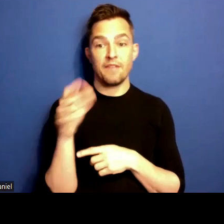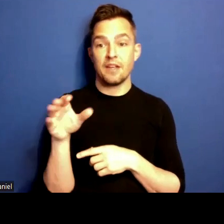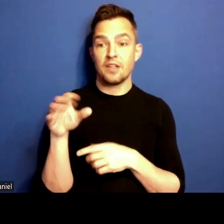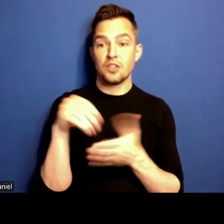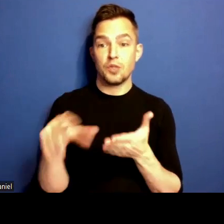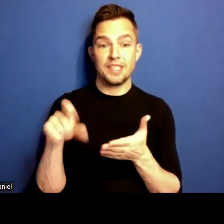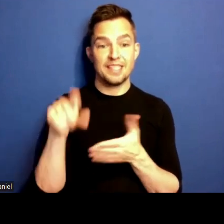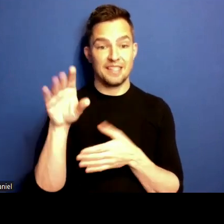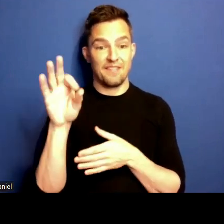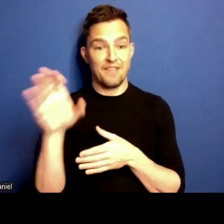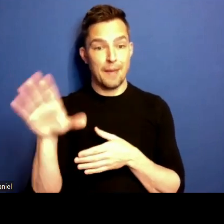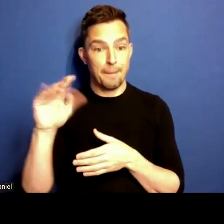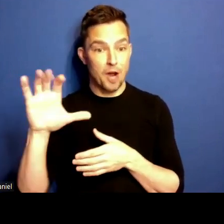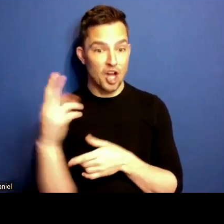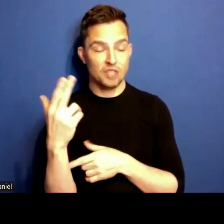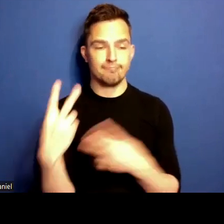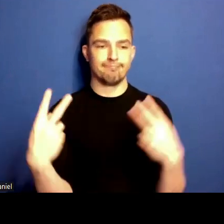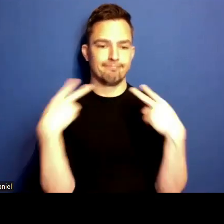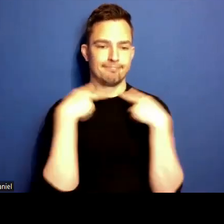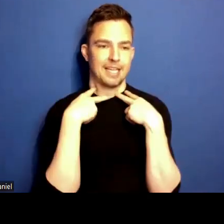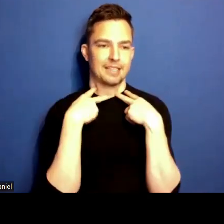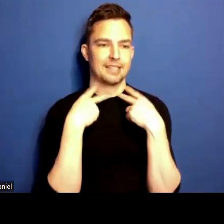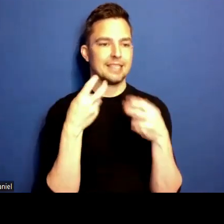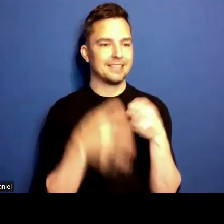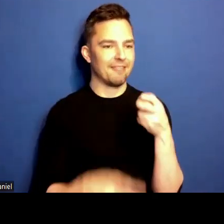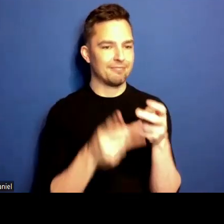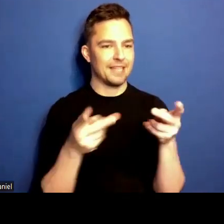March, we're kind of stuck in a tough place.